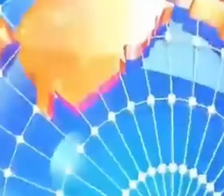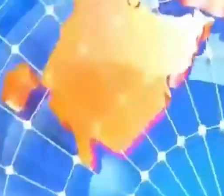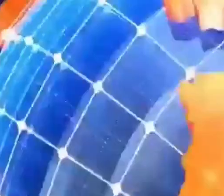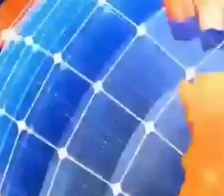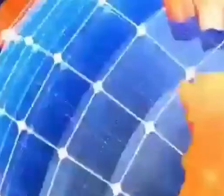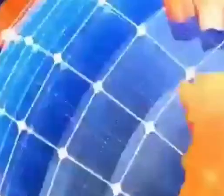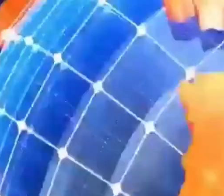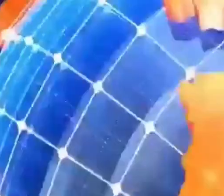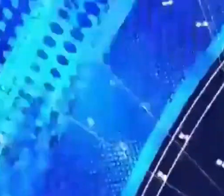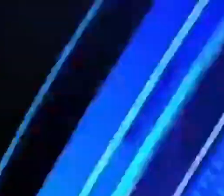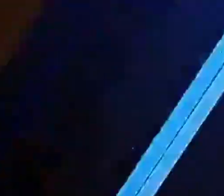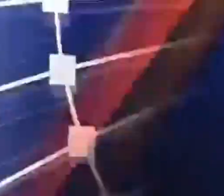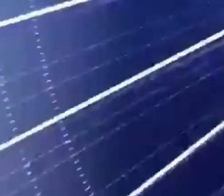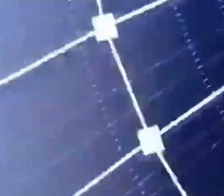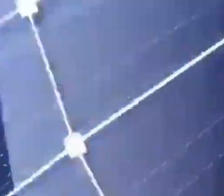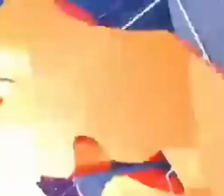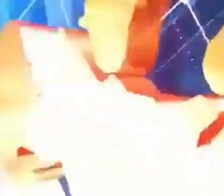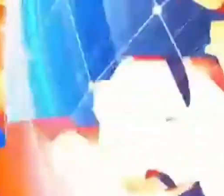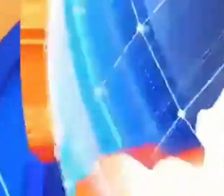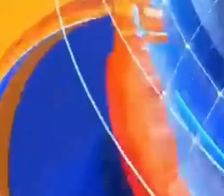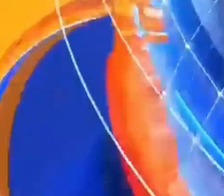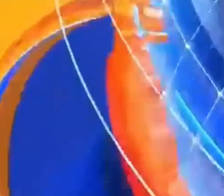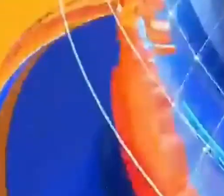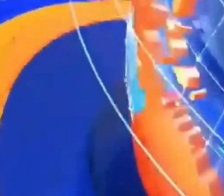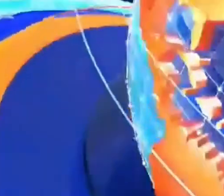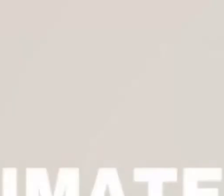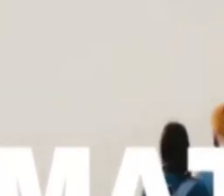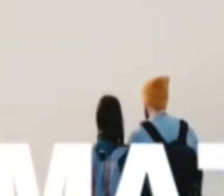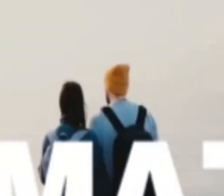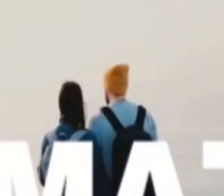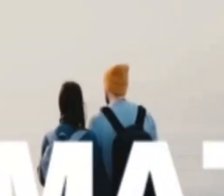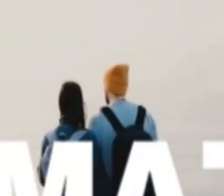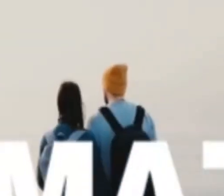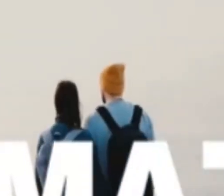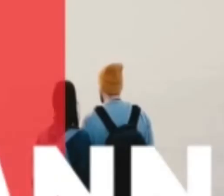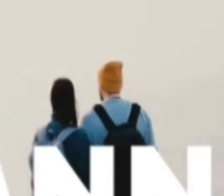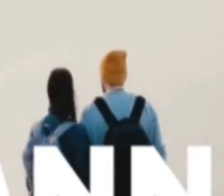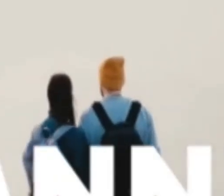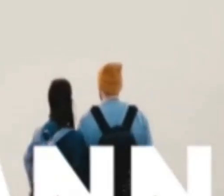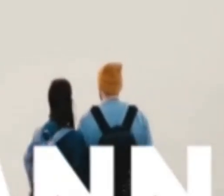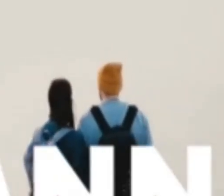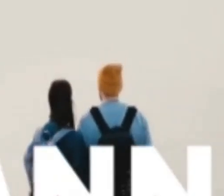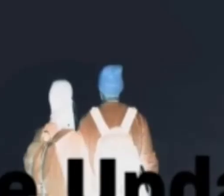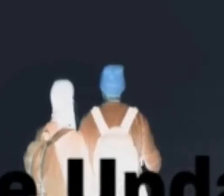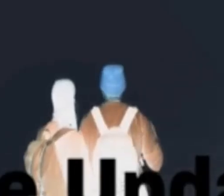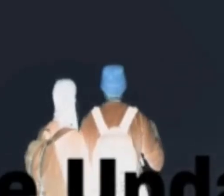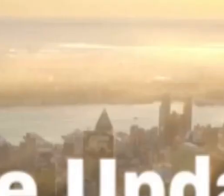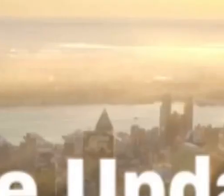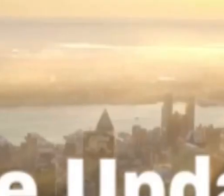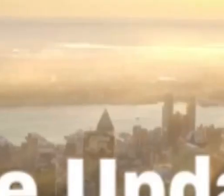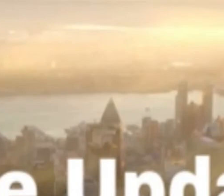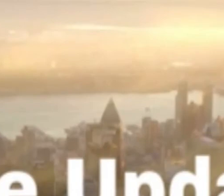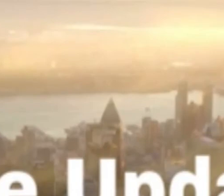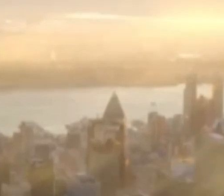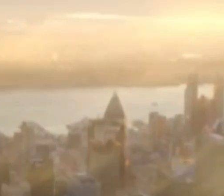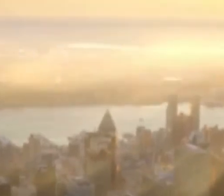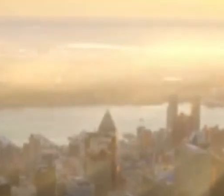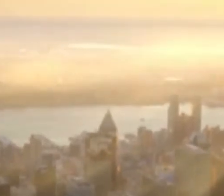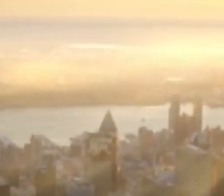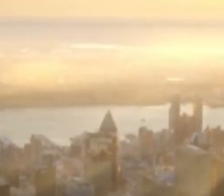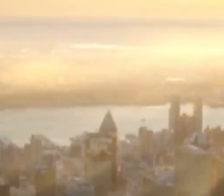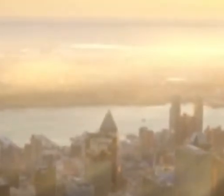warranted. Thank you. We'll go next to Jane Stevenson from Oh, hi, this is for